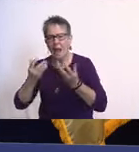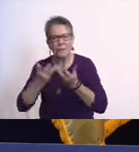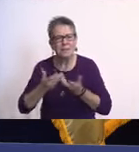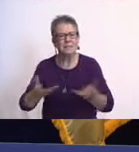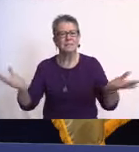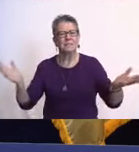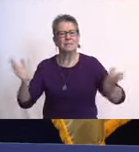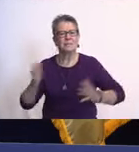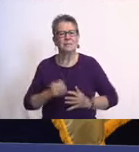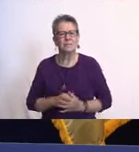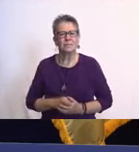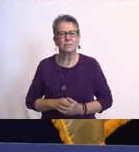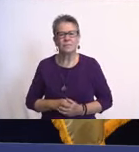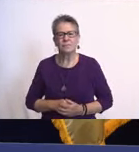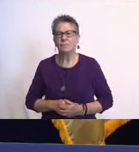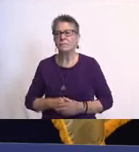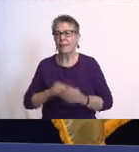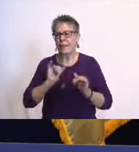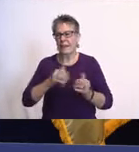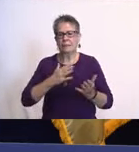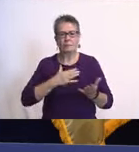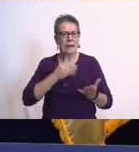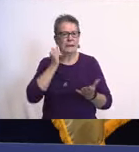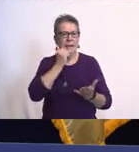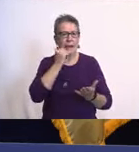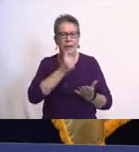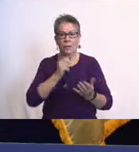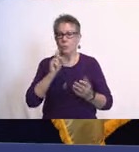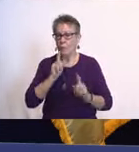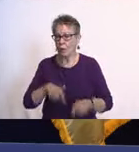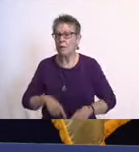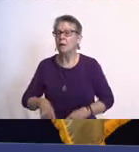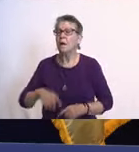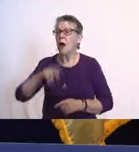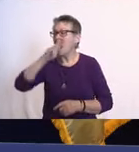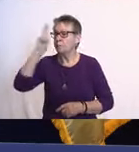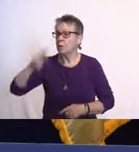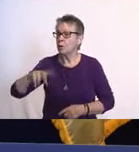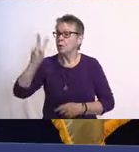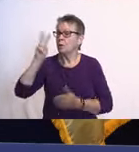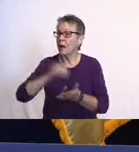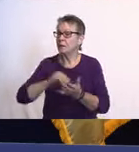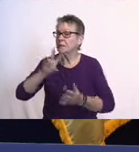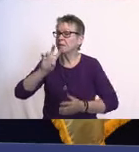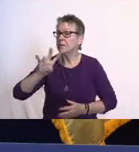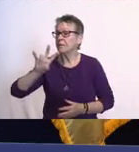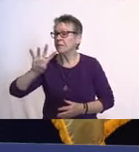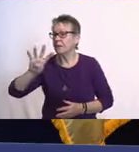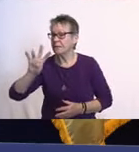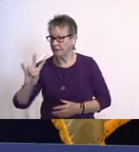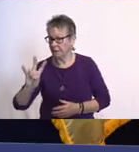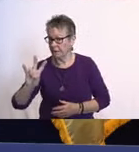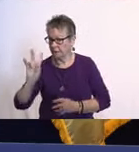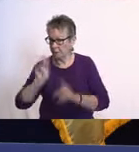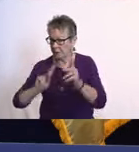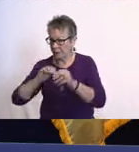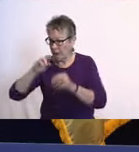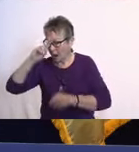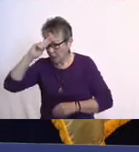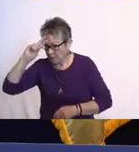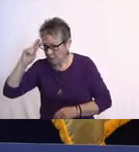hospitals reported 2,774 hospitalizations. There have been 9 new cases